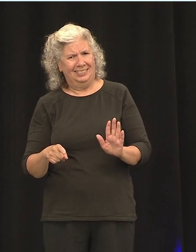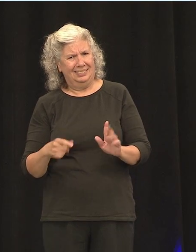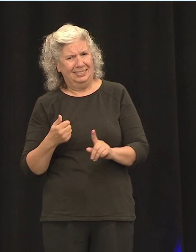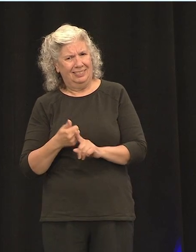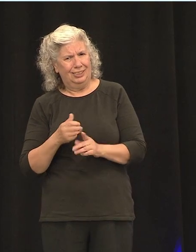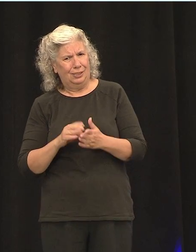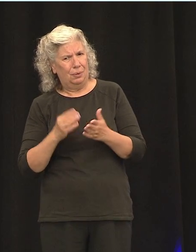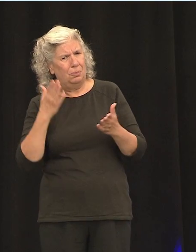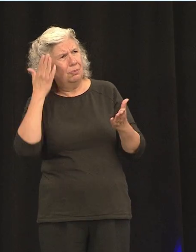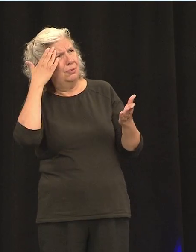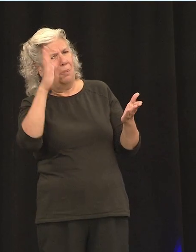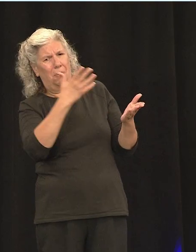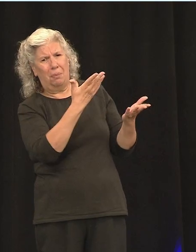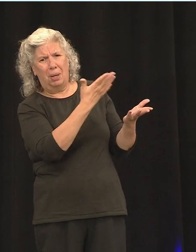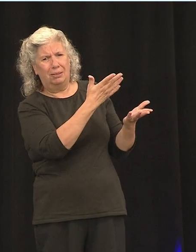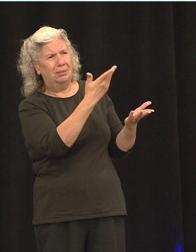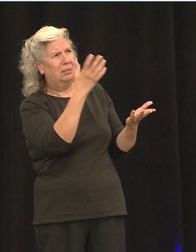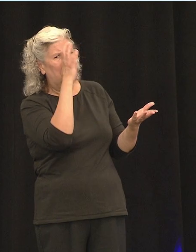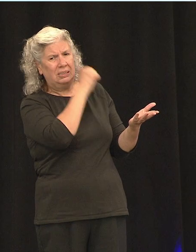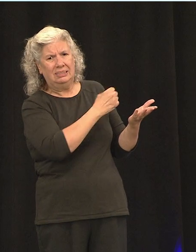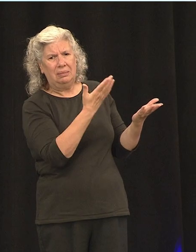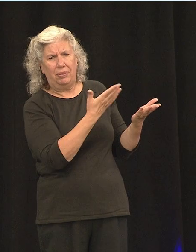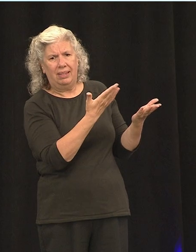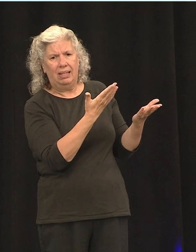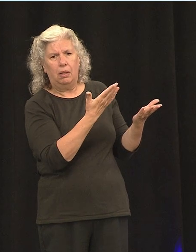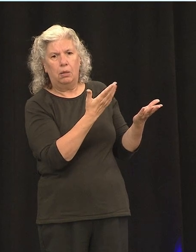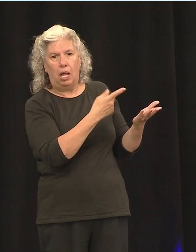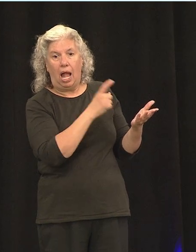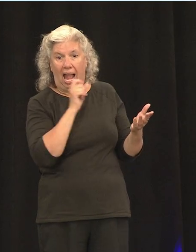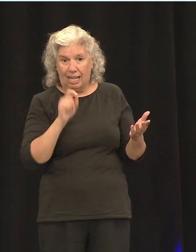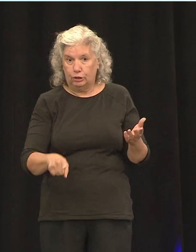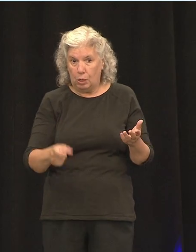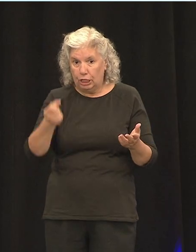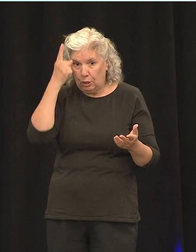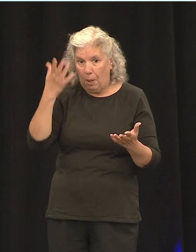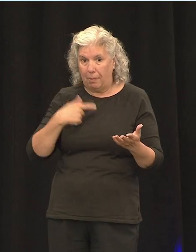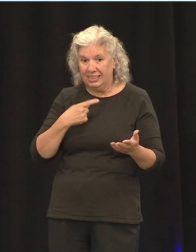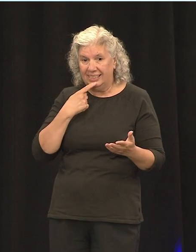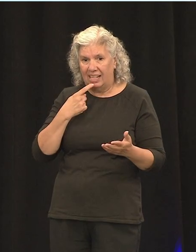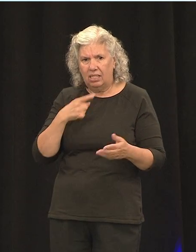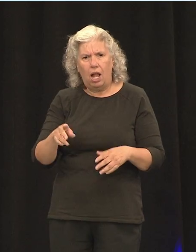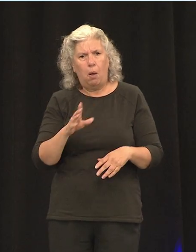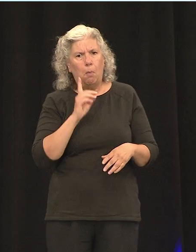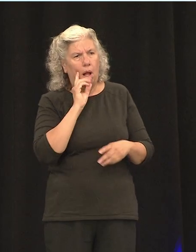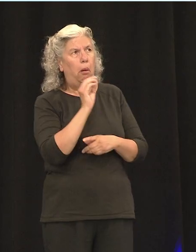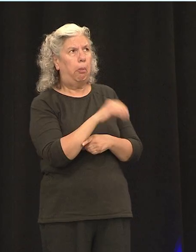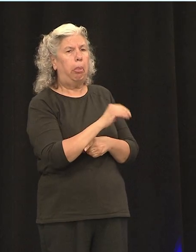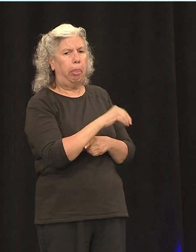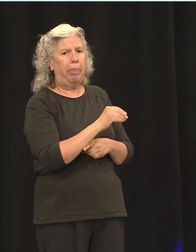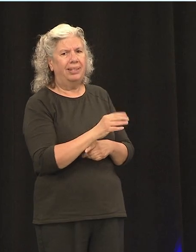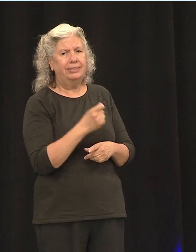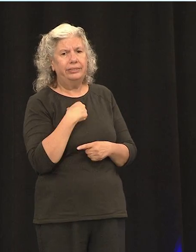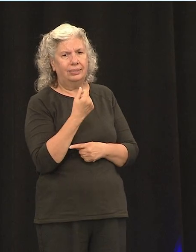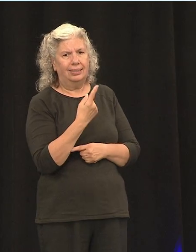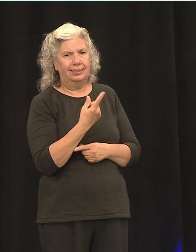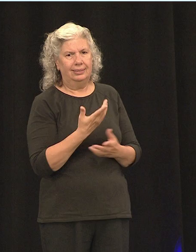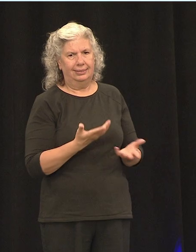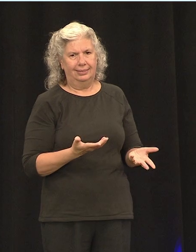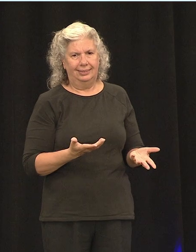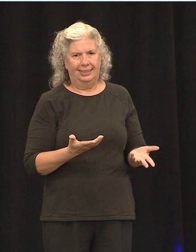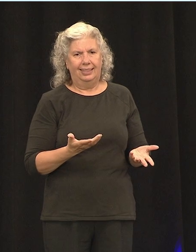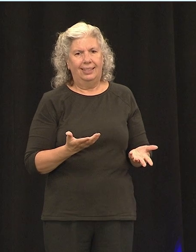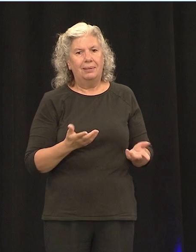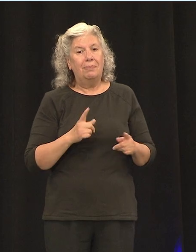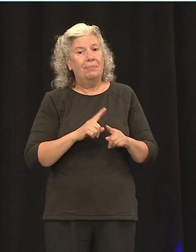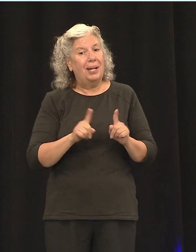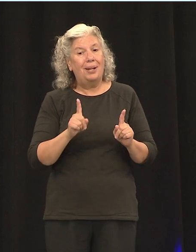So if you just ask them, well, did you understand what I said? They're gonna say, well, yeah, I understood. But really what you should